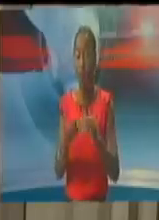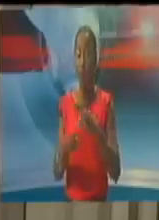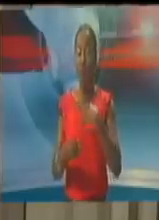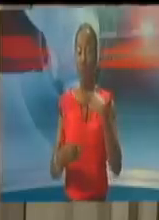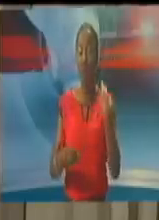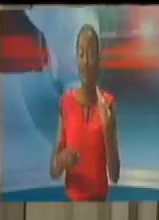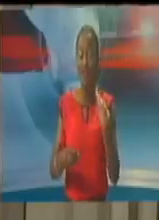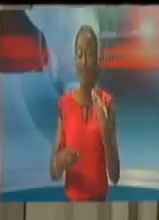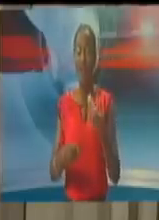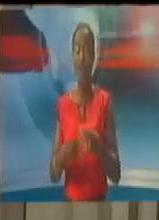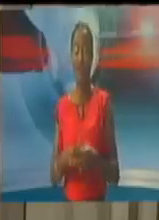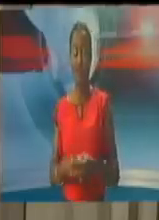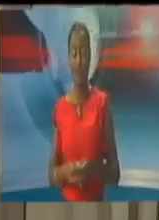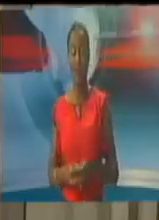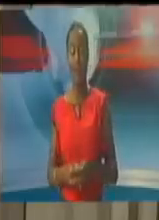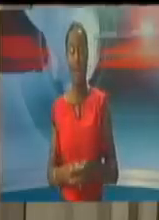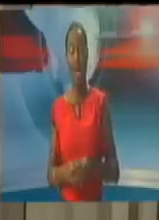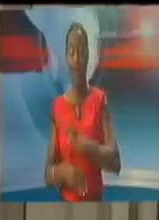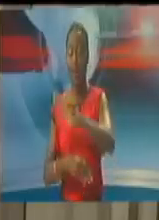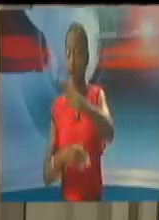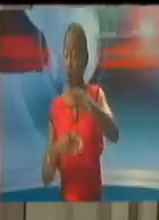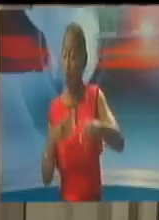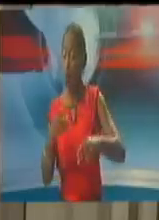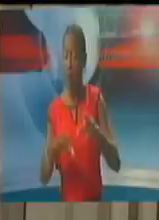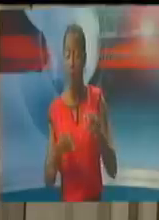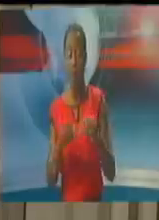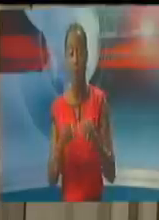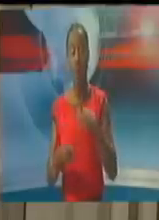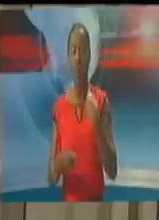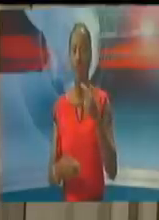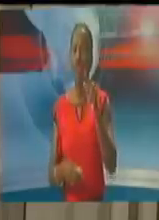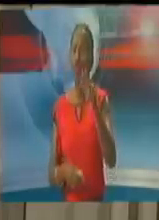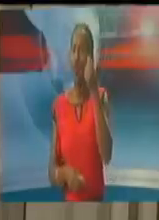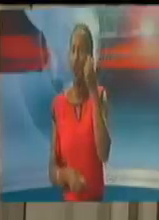population of Trinidad and Tobago at risk. So just understand that simple principle.